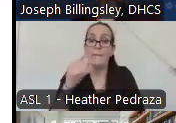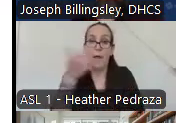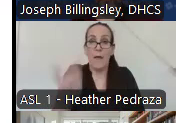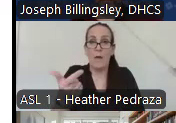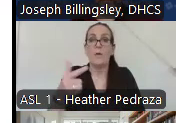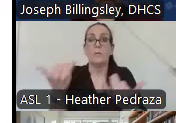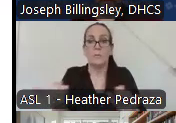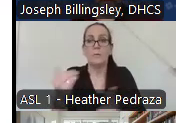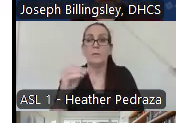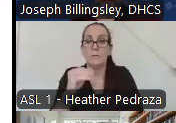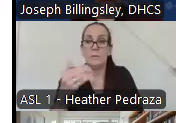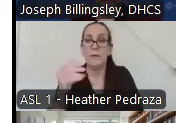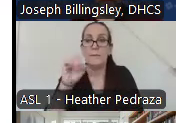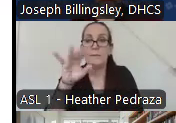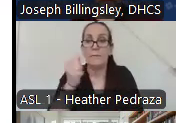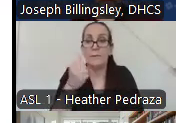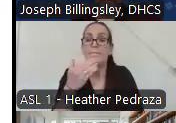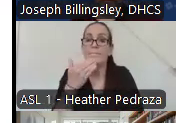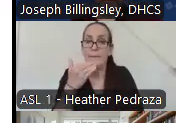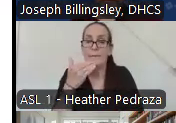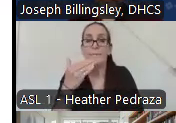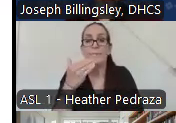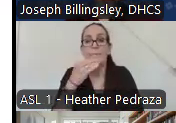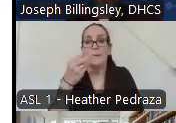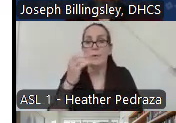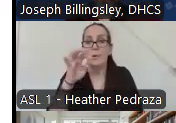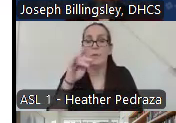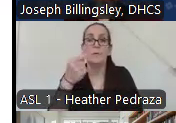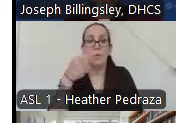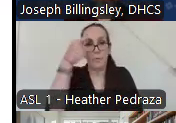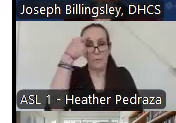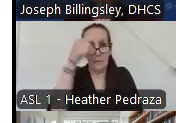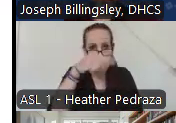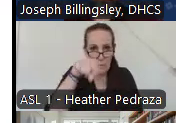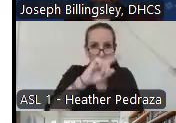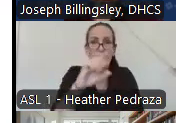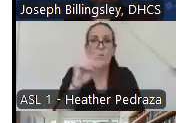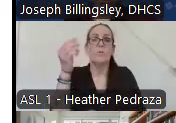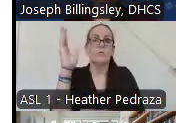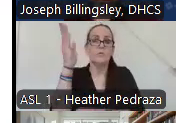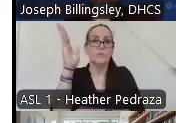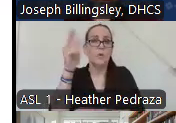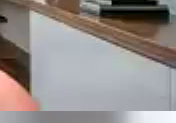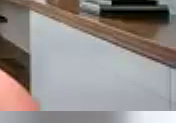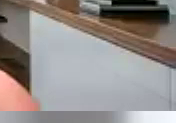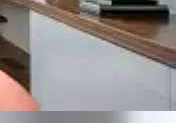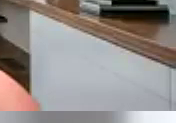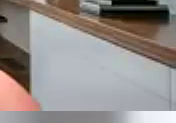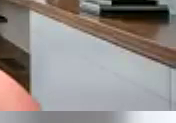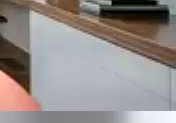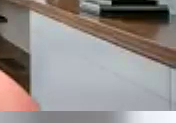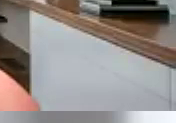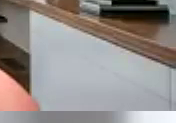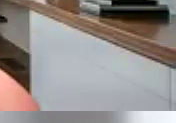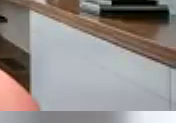and to Joseph for going through the slides. I'm just going to start speaking and go on